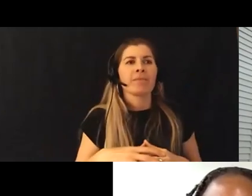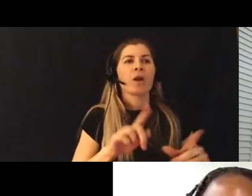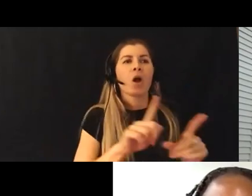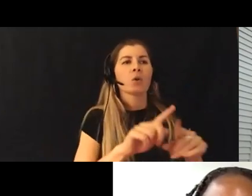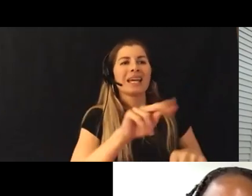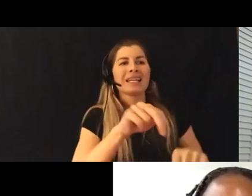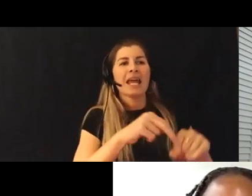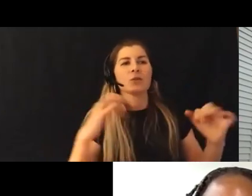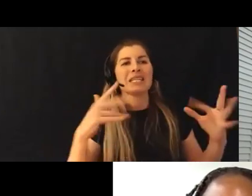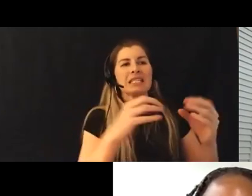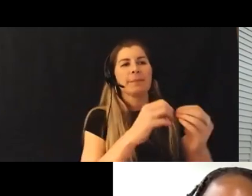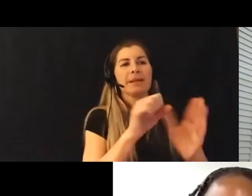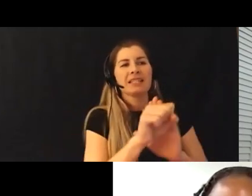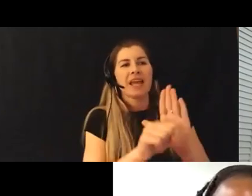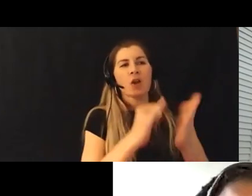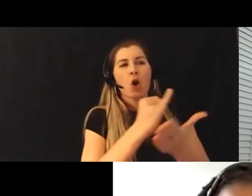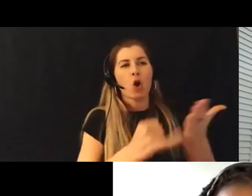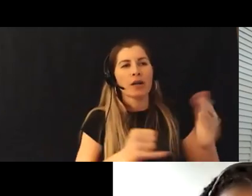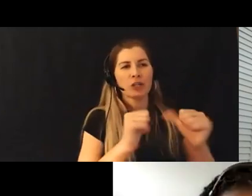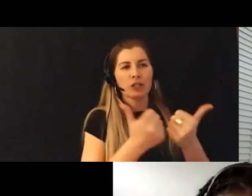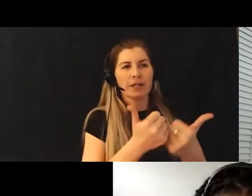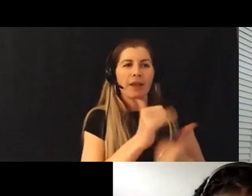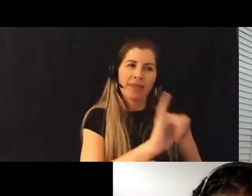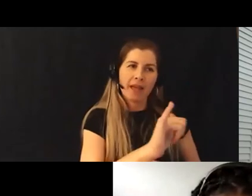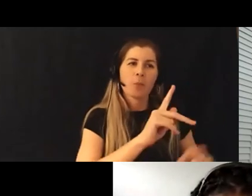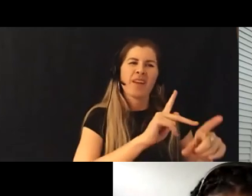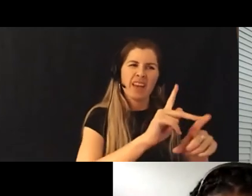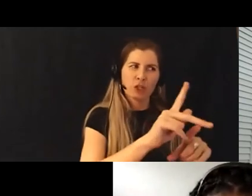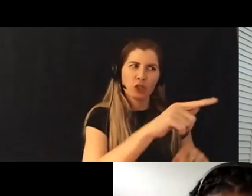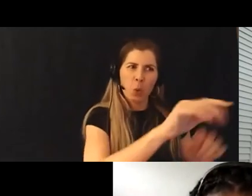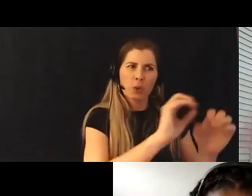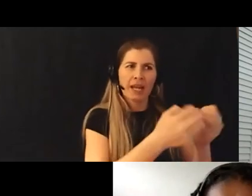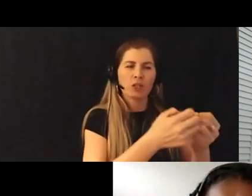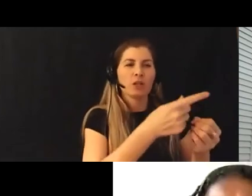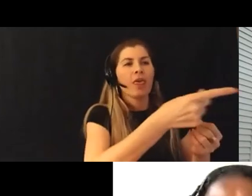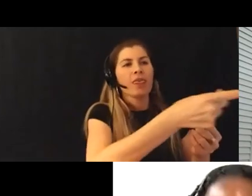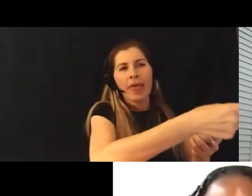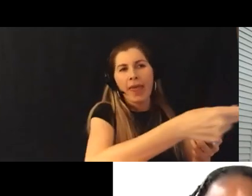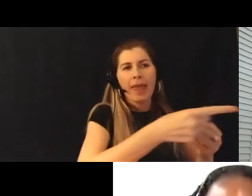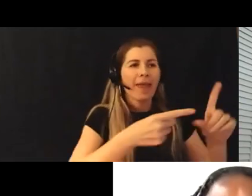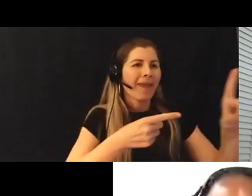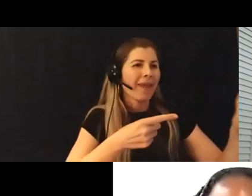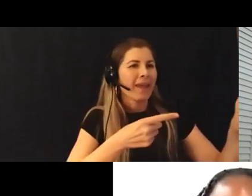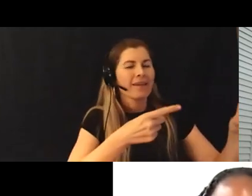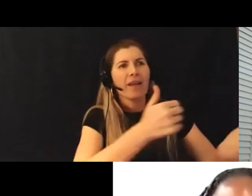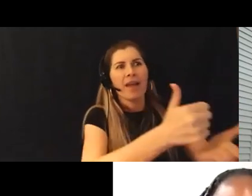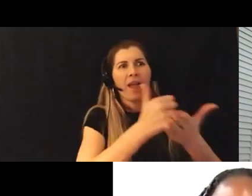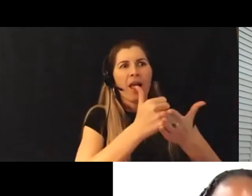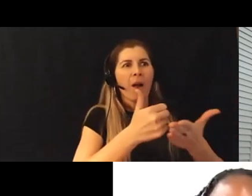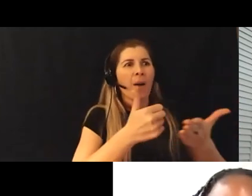State Arts Agencies, a professional development institute that brings Porché and all of her colleagues from across the country,